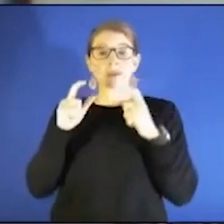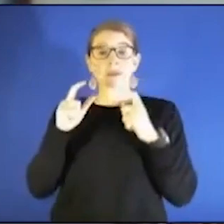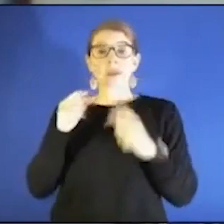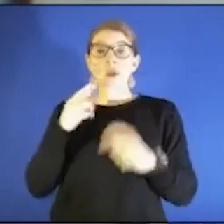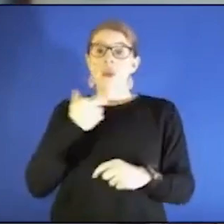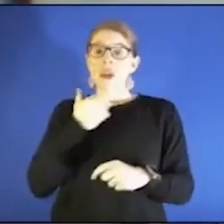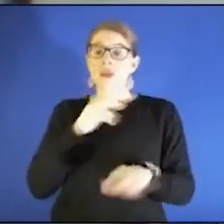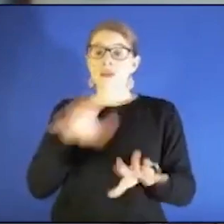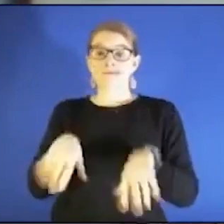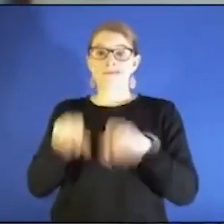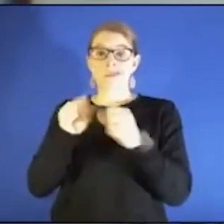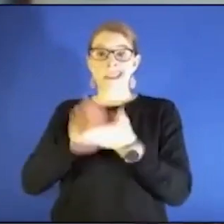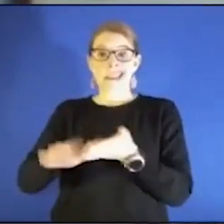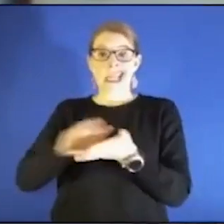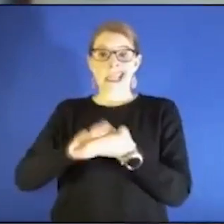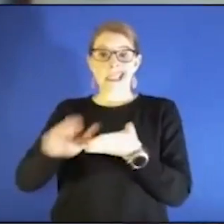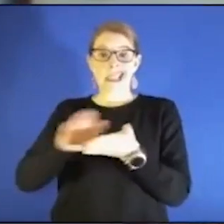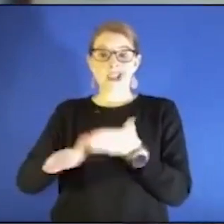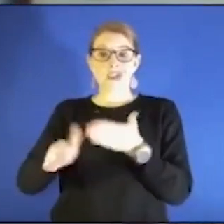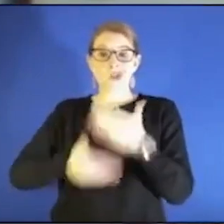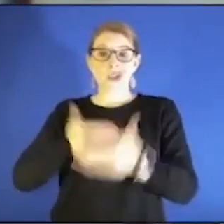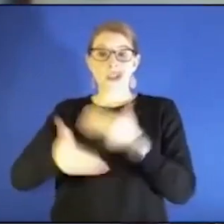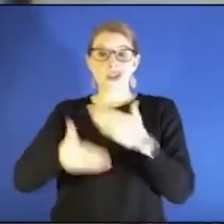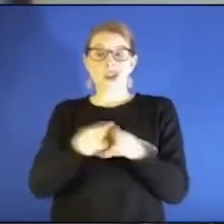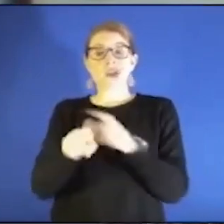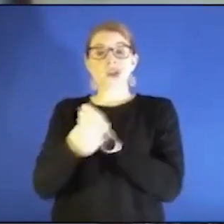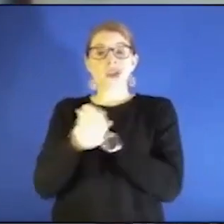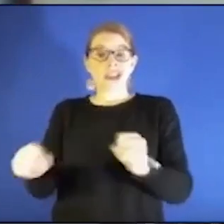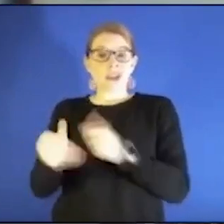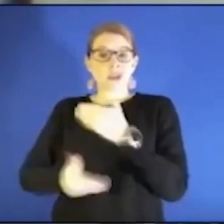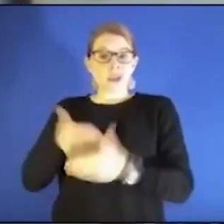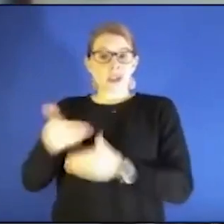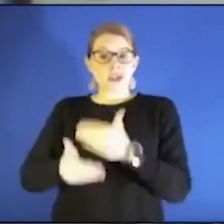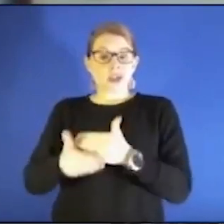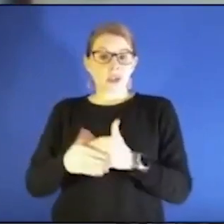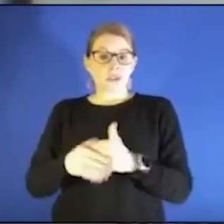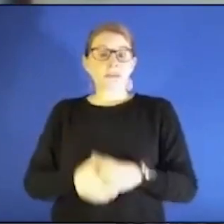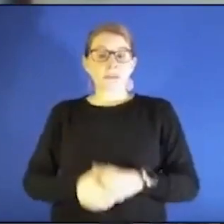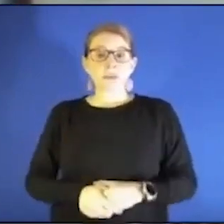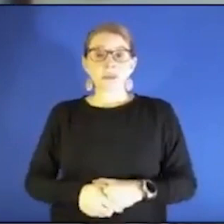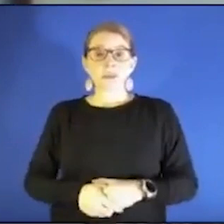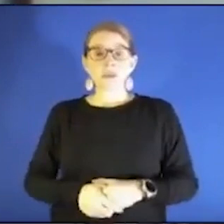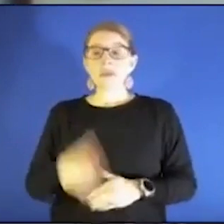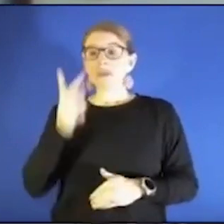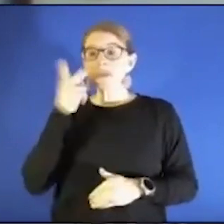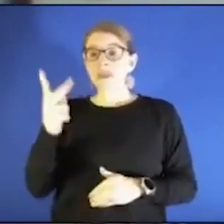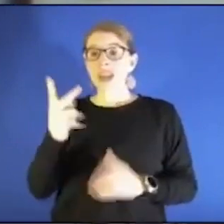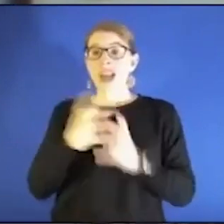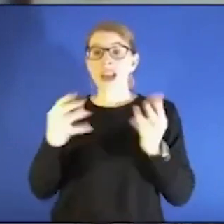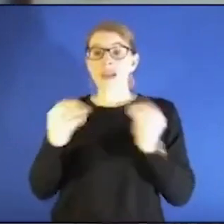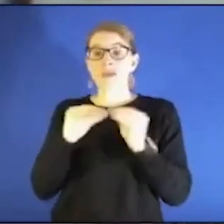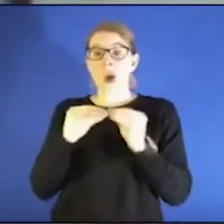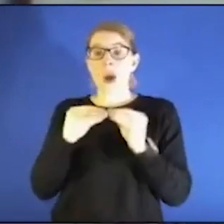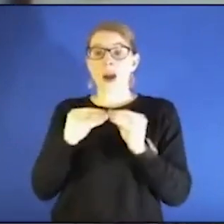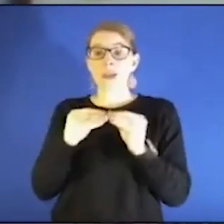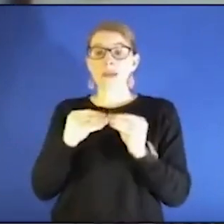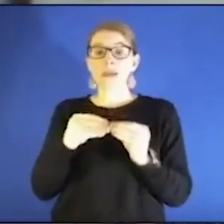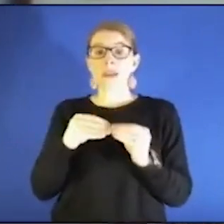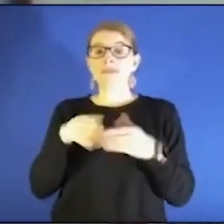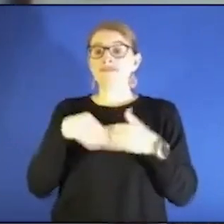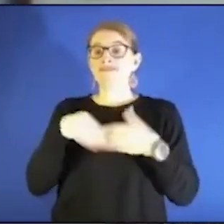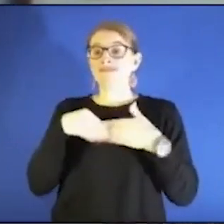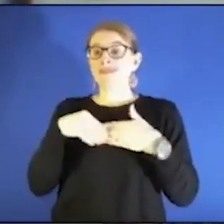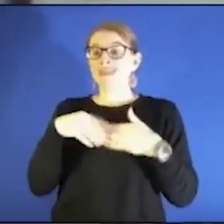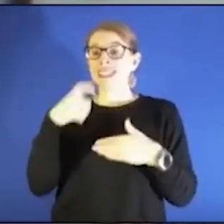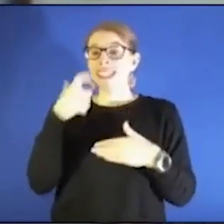up their sanitation procedures and safety procedures. You'll see a lot more plexiglass still in restaurants to try to separate patrons as